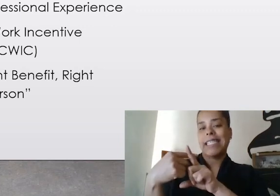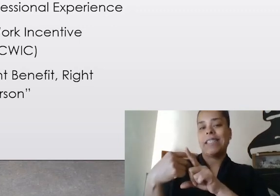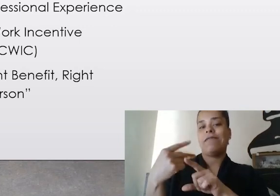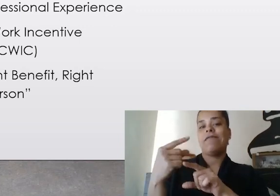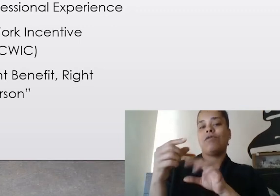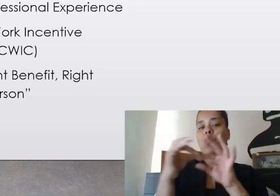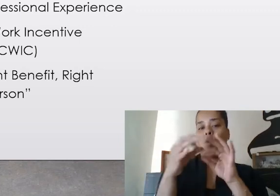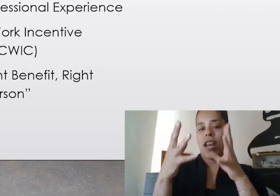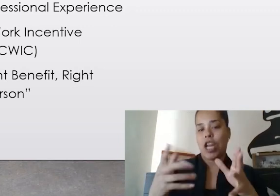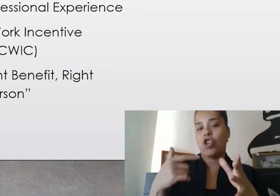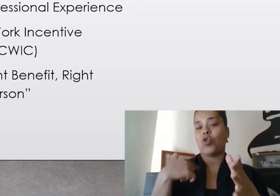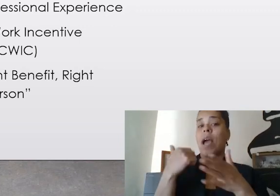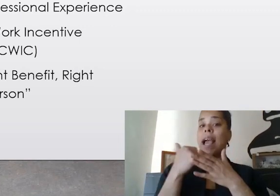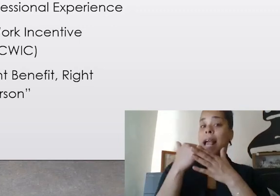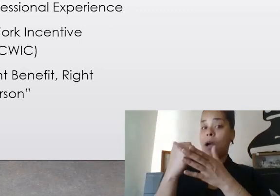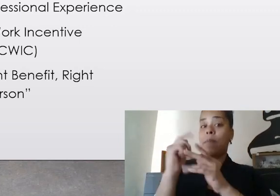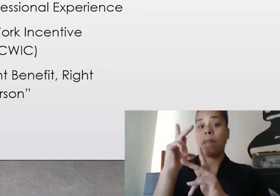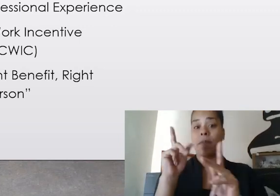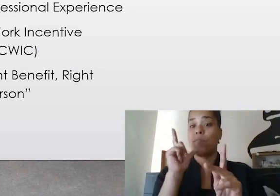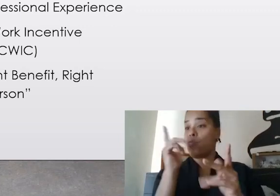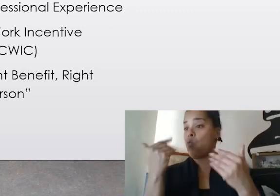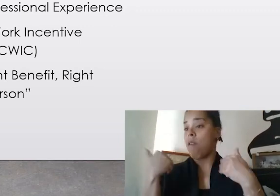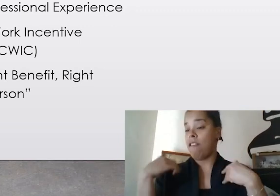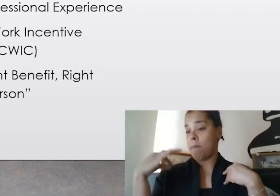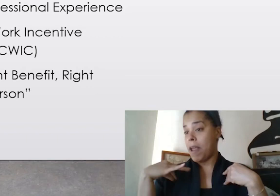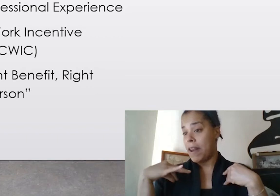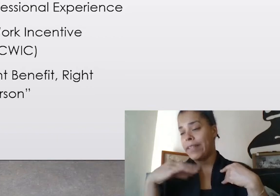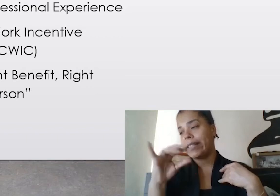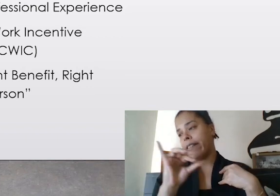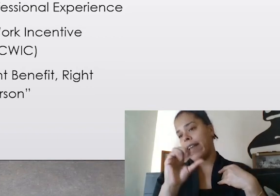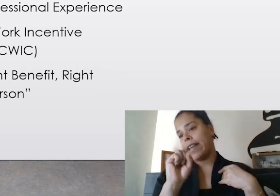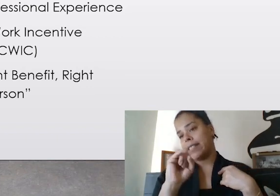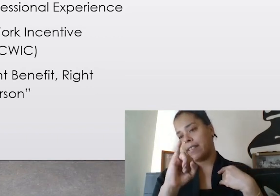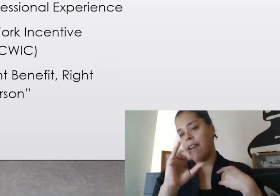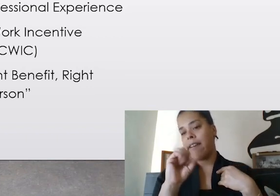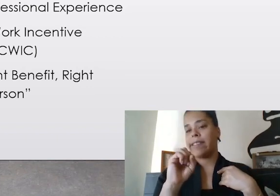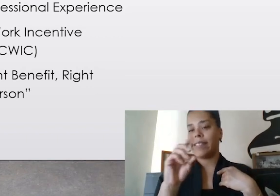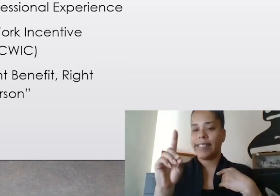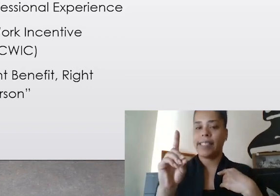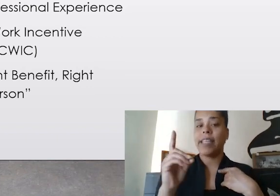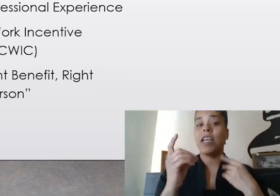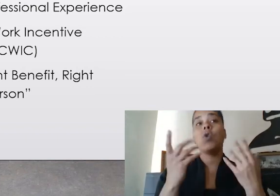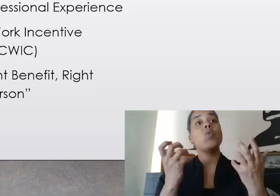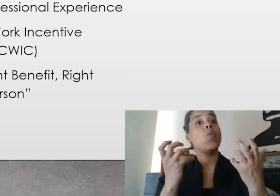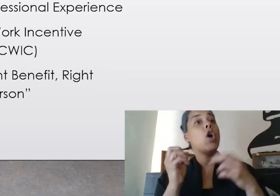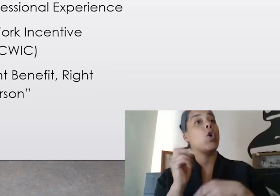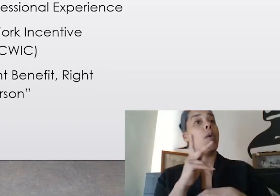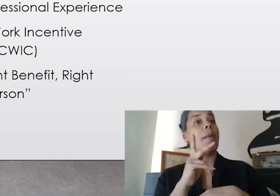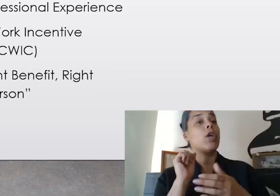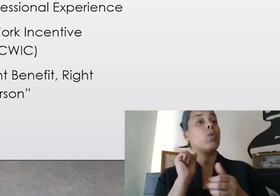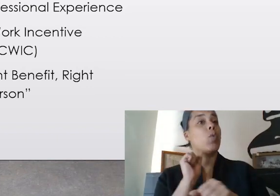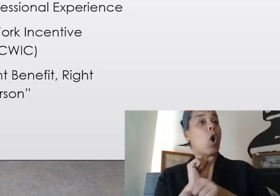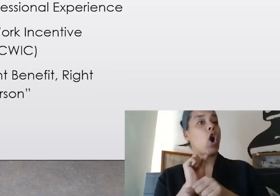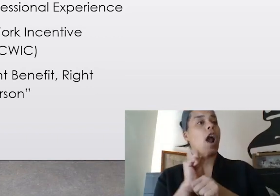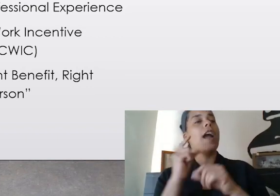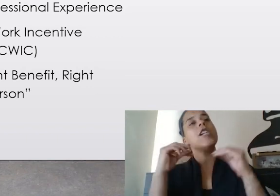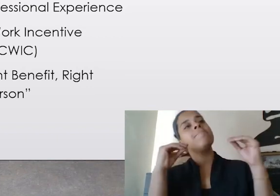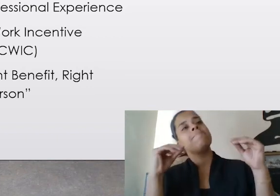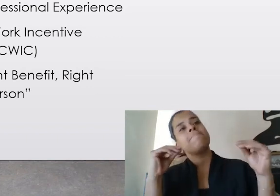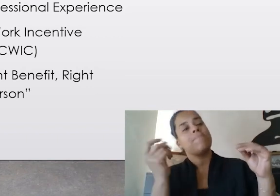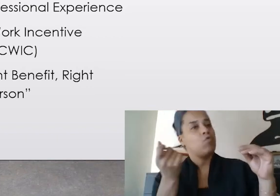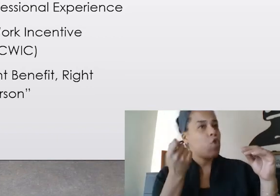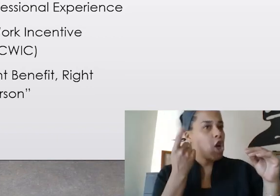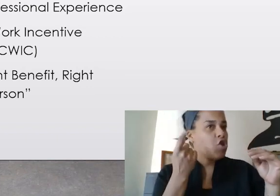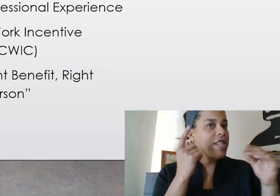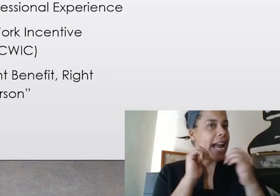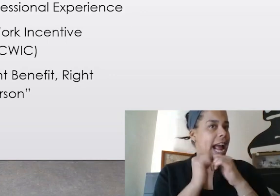have benefits such as SSI, SSD, and who would like to go back to work, understand how working will